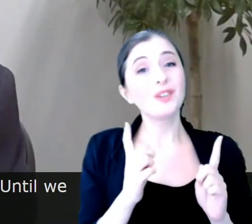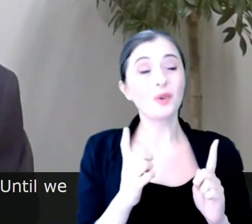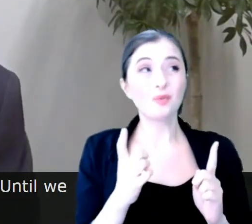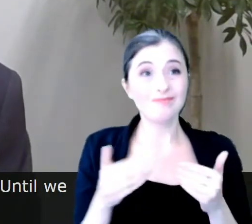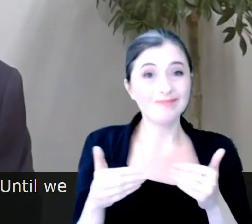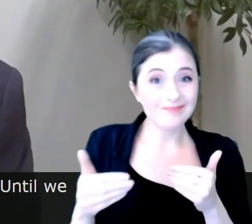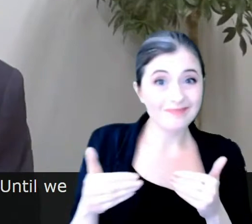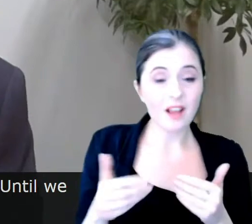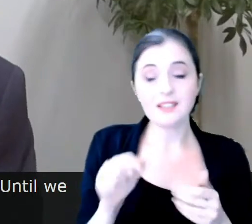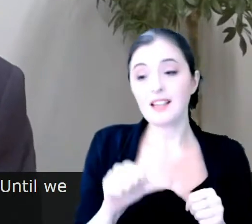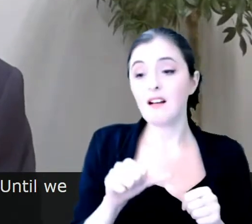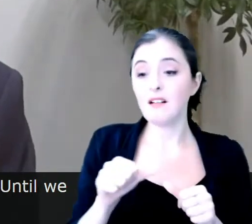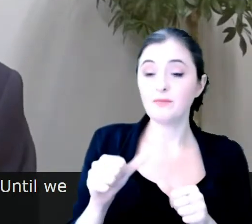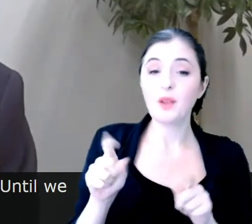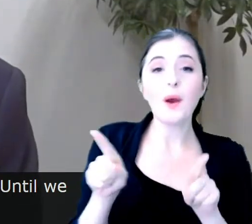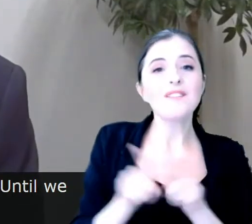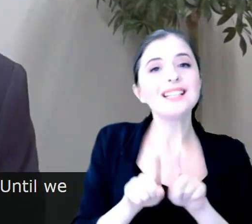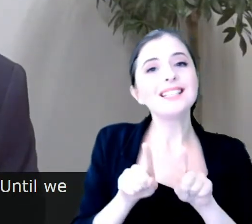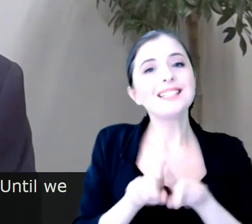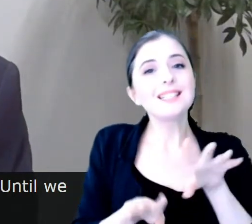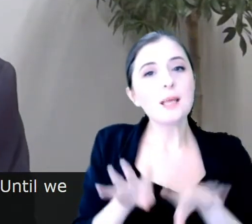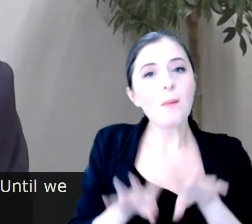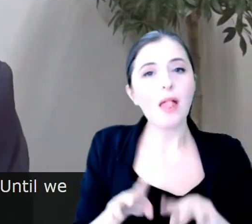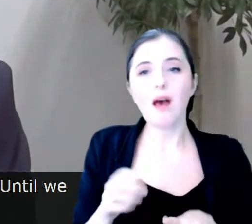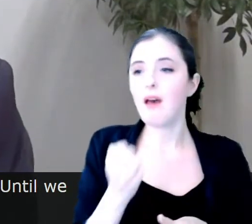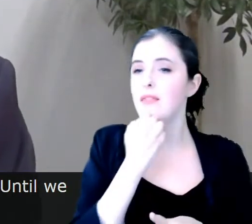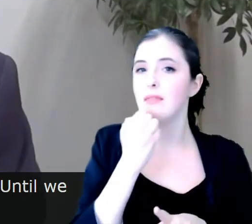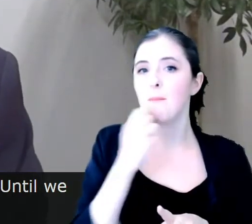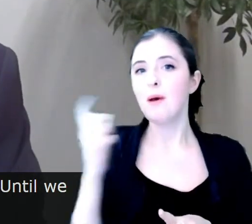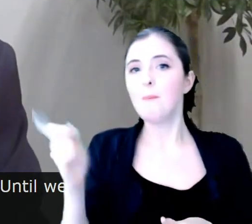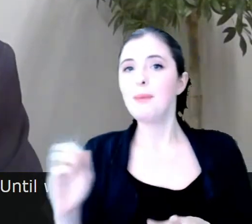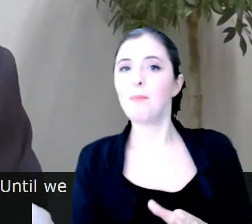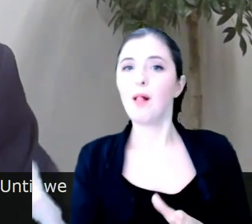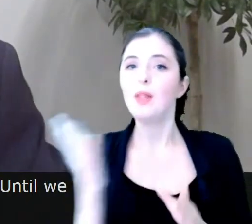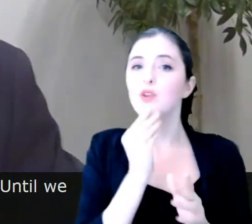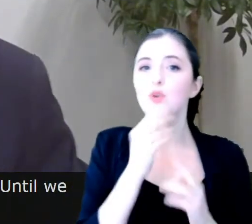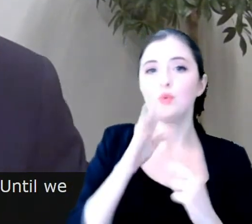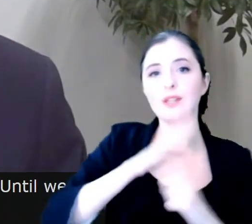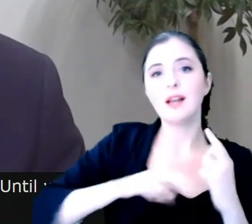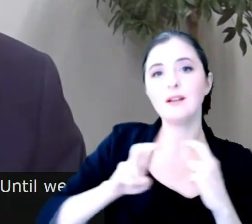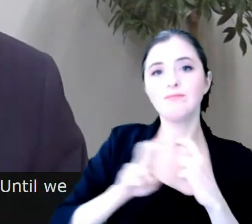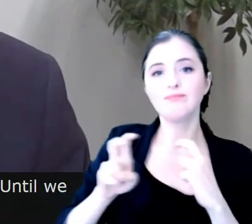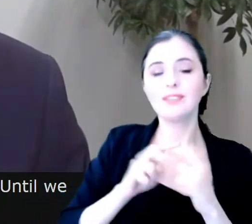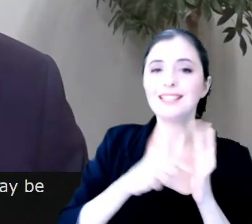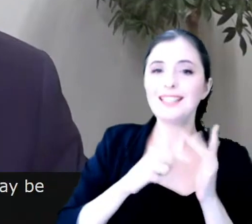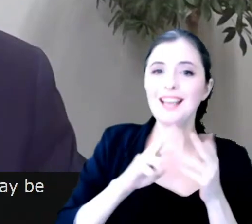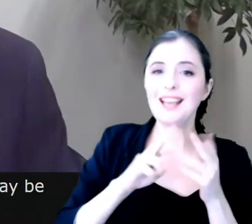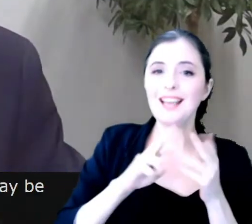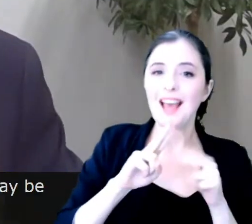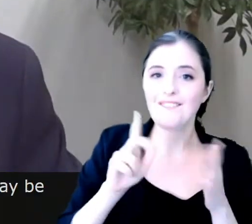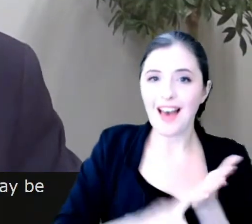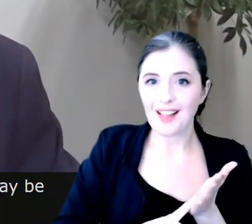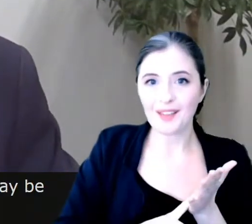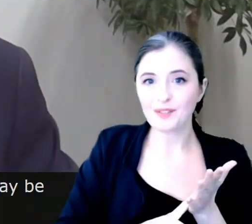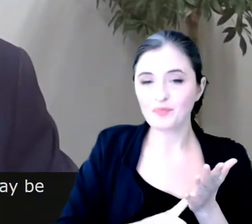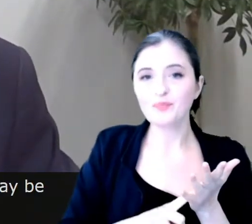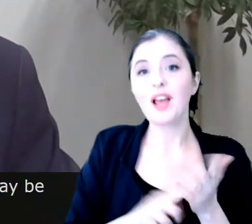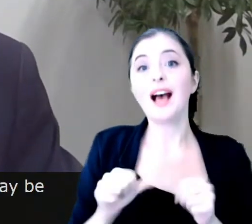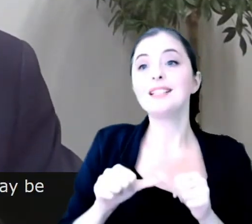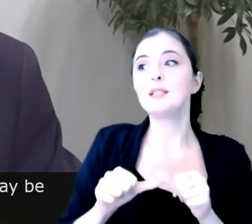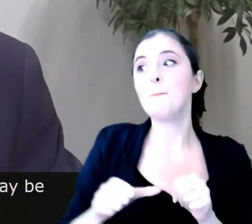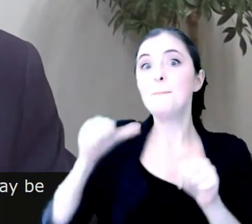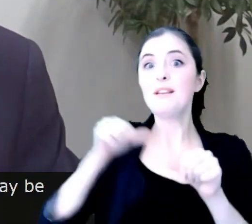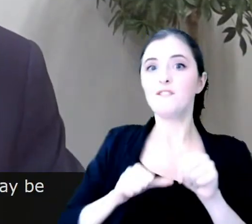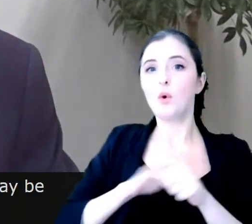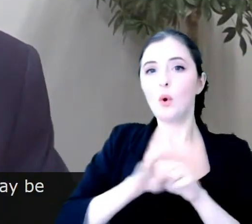were before, which may be some time to pay for our services, we'll need support from central government. Central government have